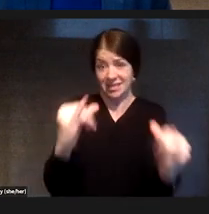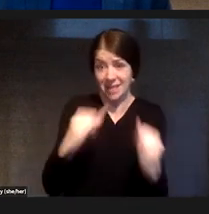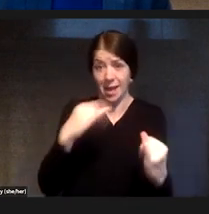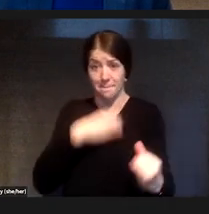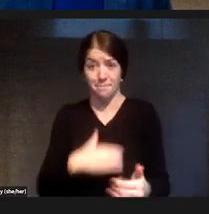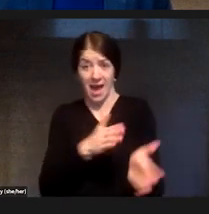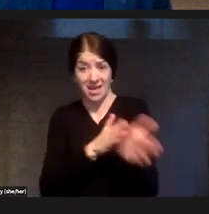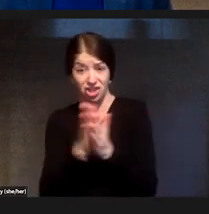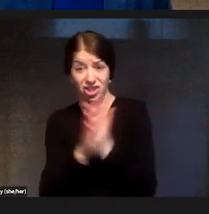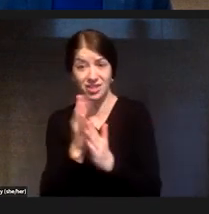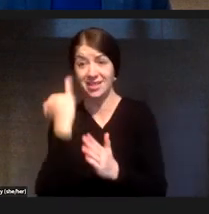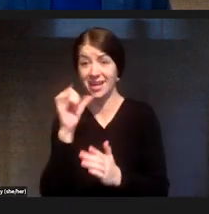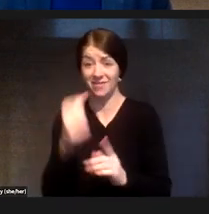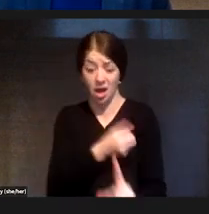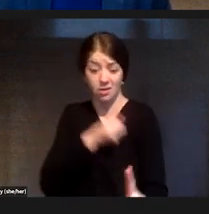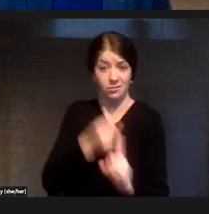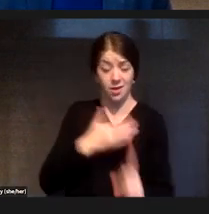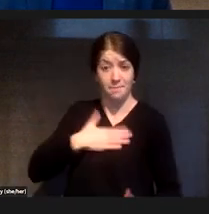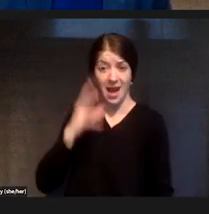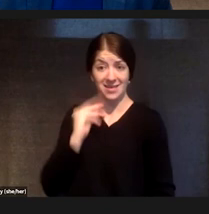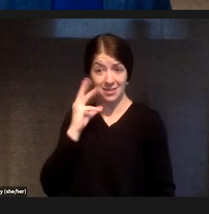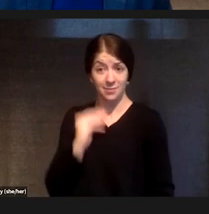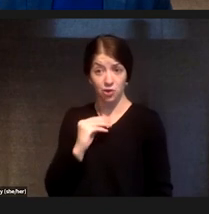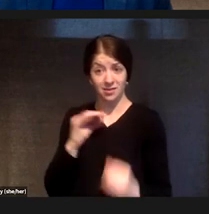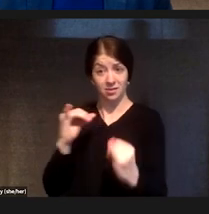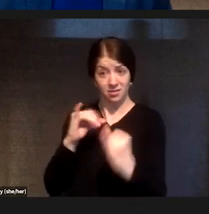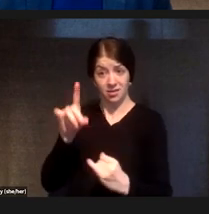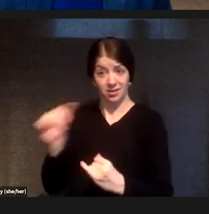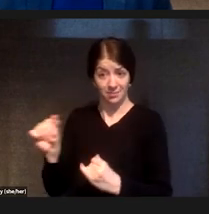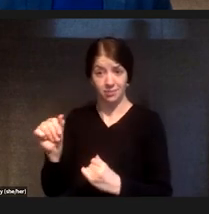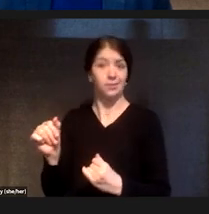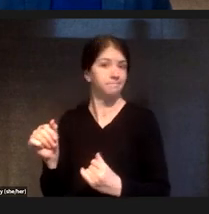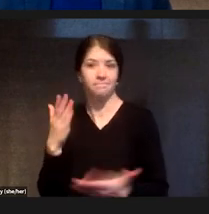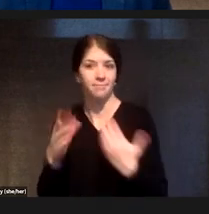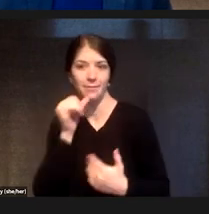it had it not been for my lived experience. But I tell people that